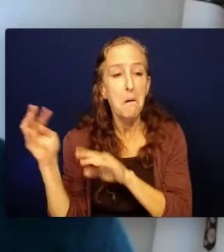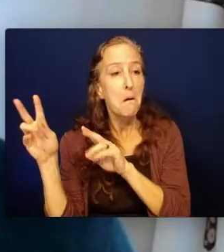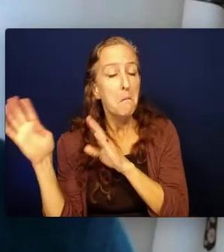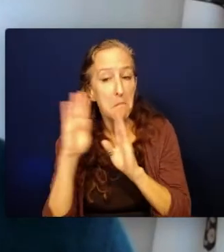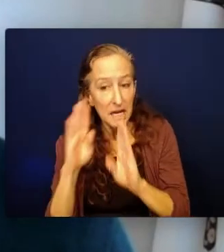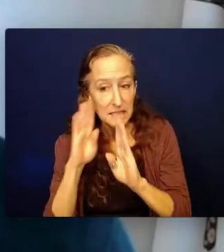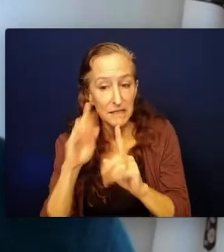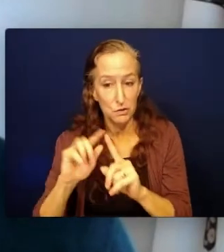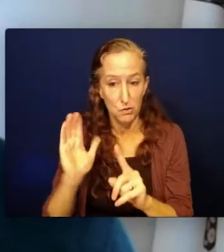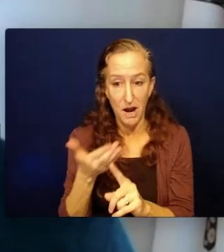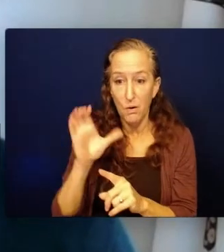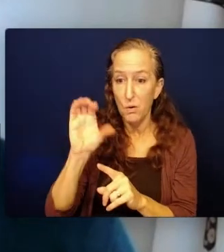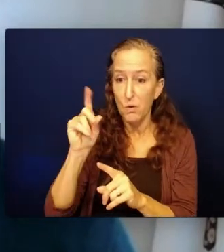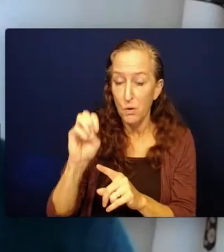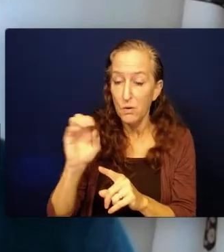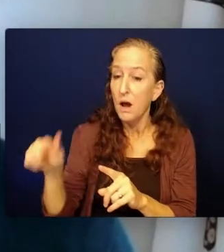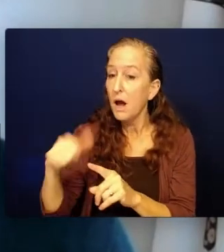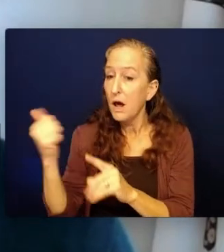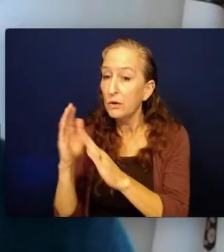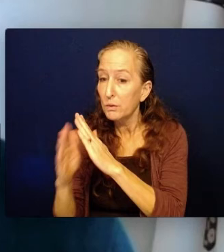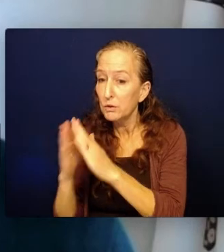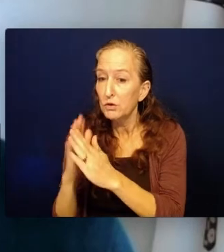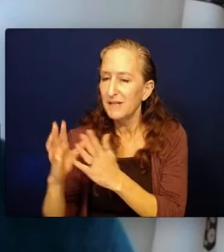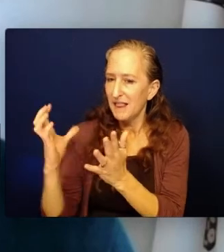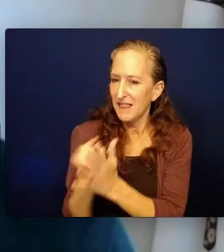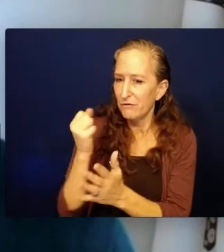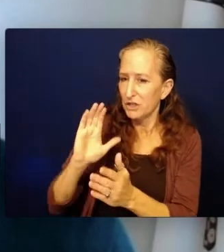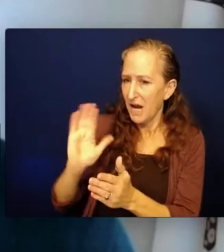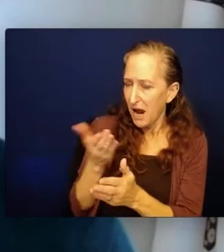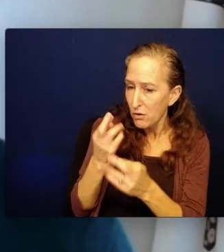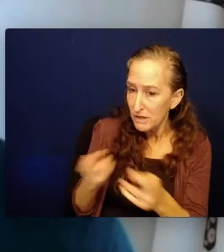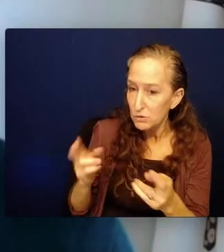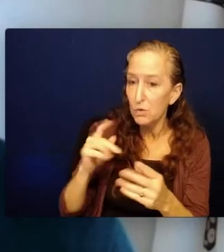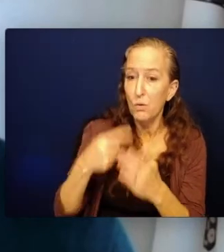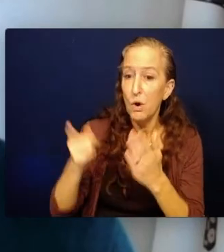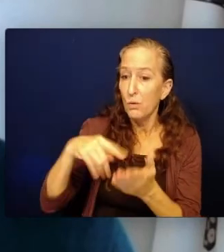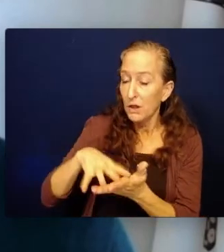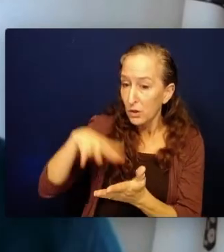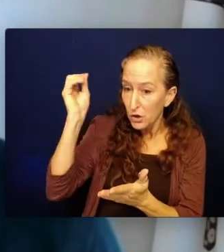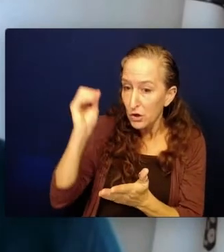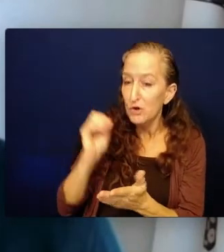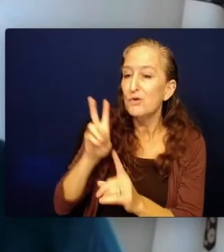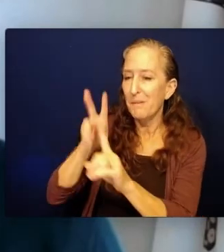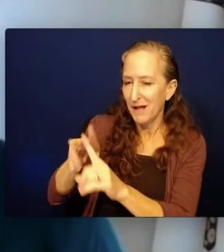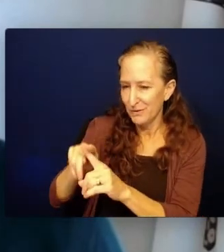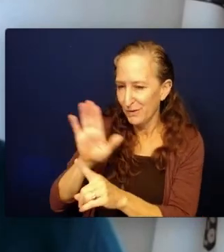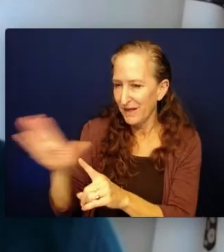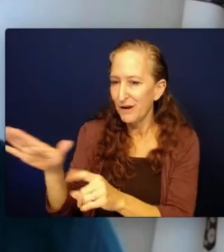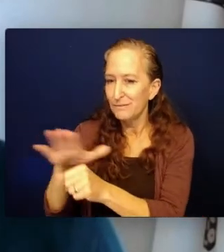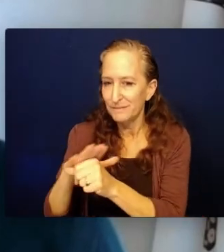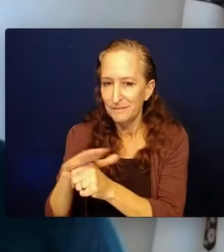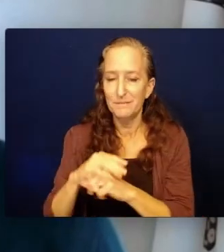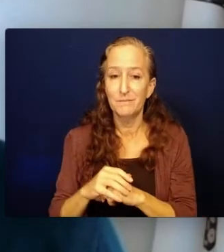in REACH codes. Other communities are leveraging our resources and lessons learned to scale our impact. Our support continues